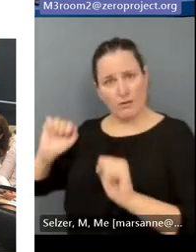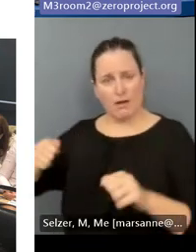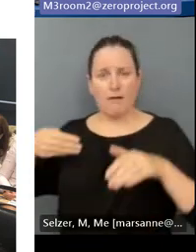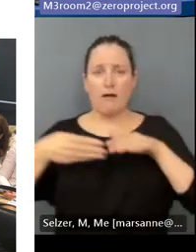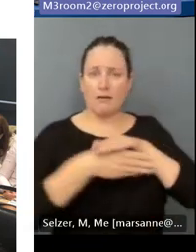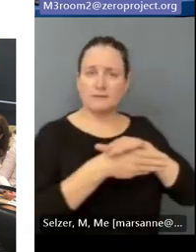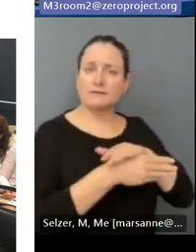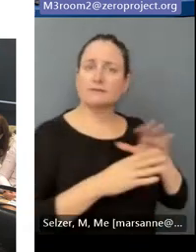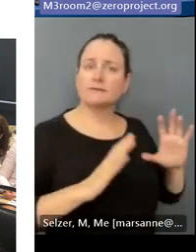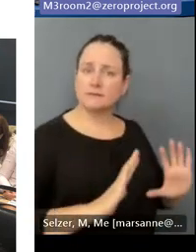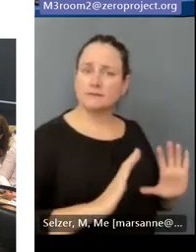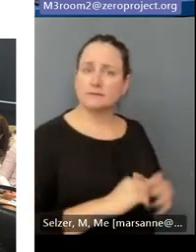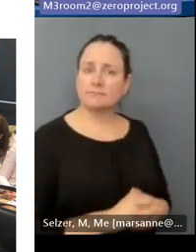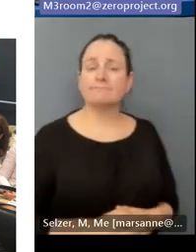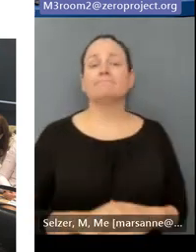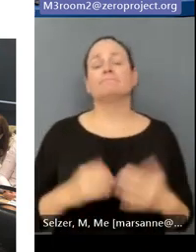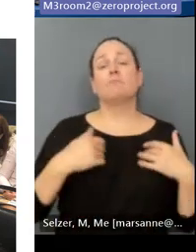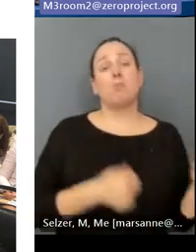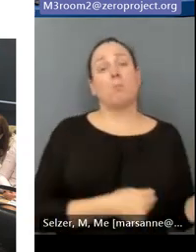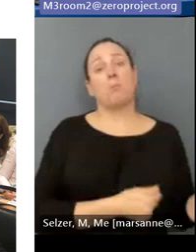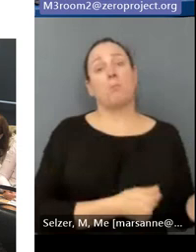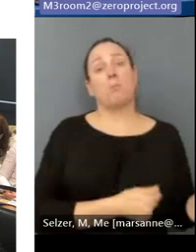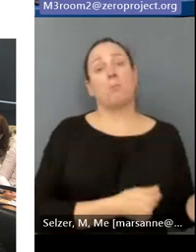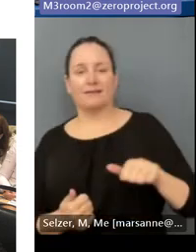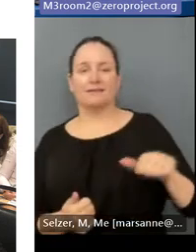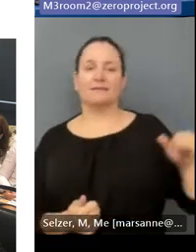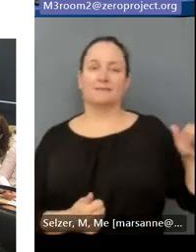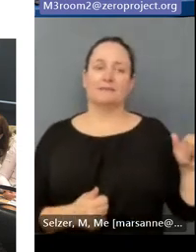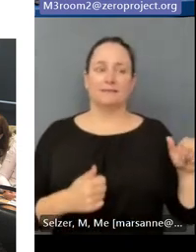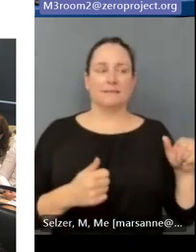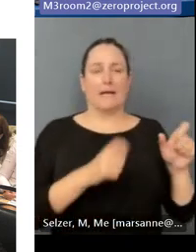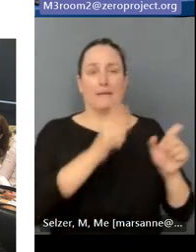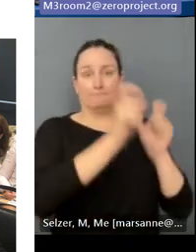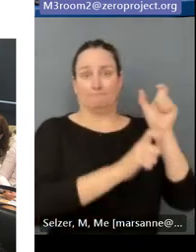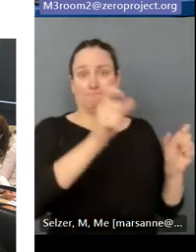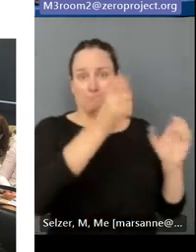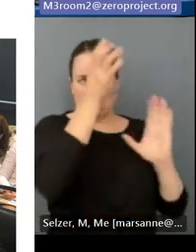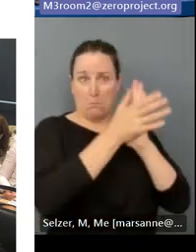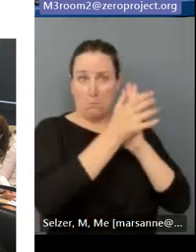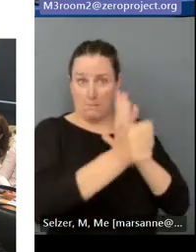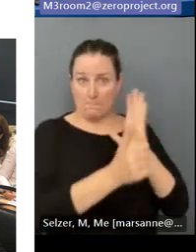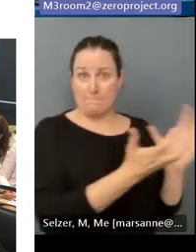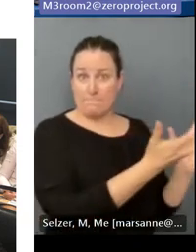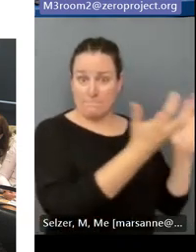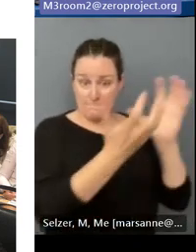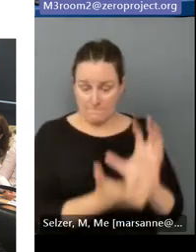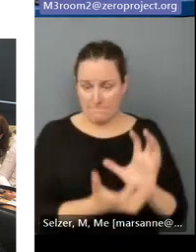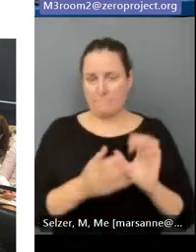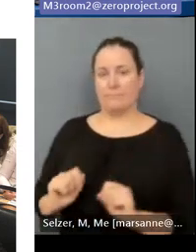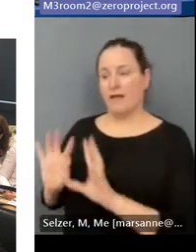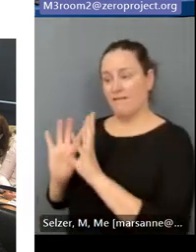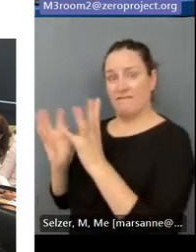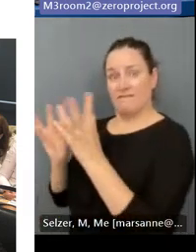we now do in-person trainings where we bring experts together into venues, and we bring parents